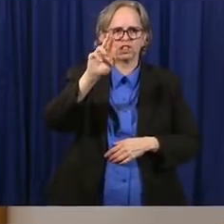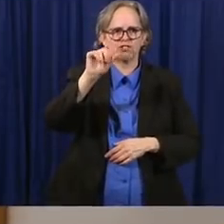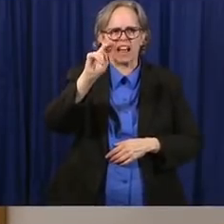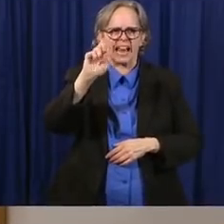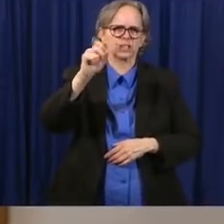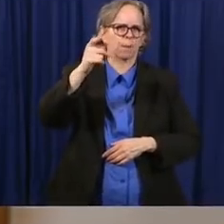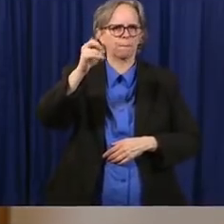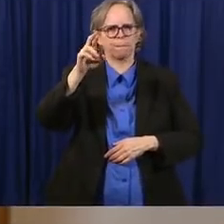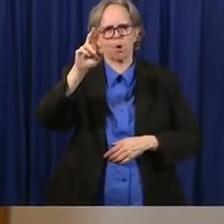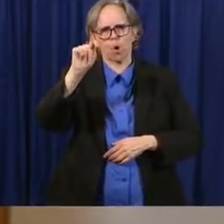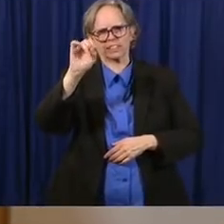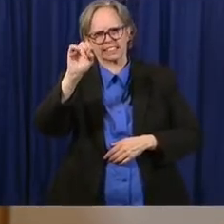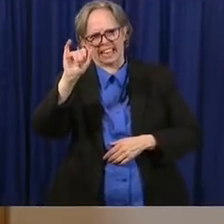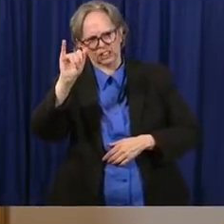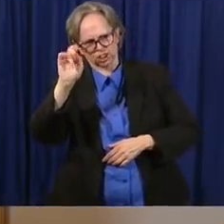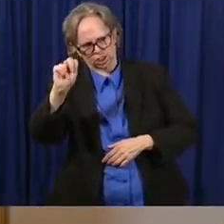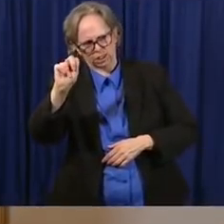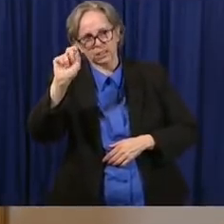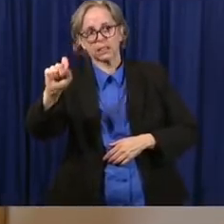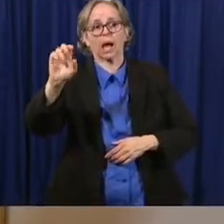transportation.ohio.gov,